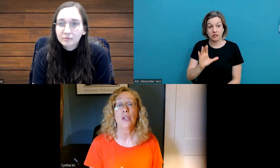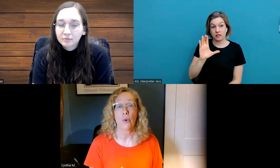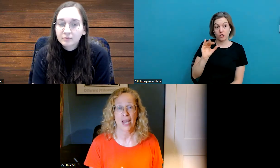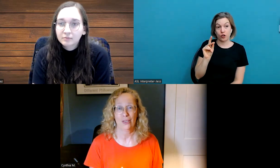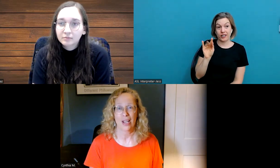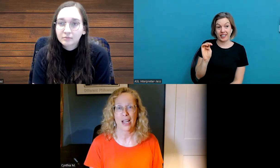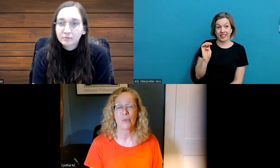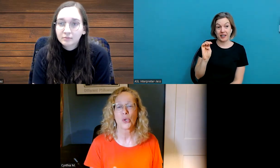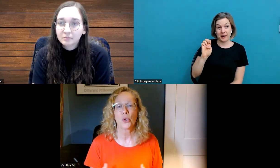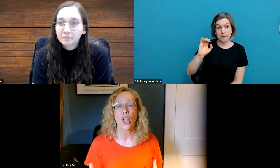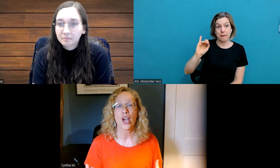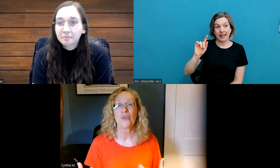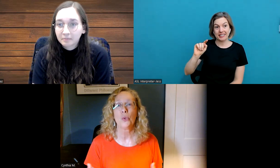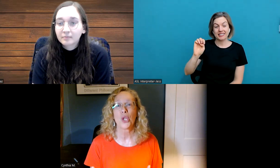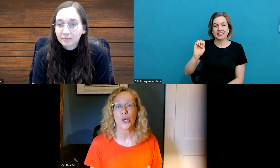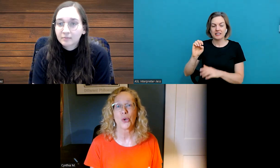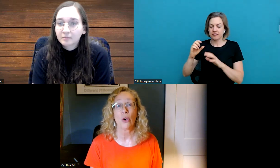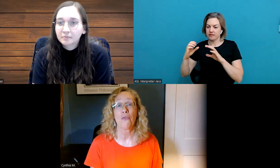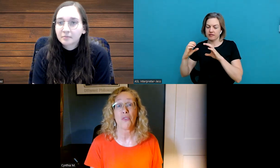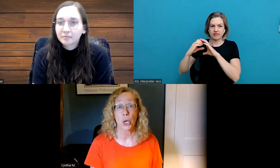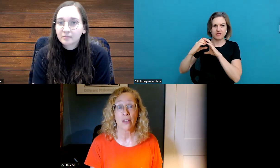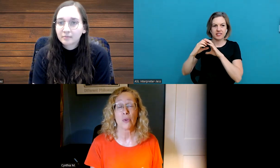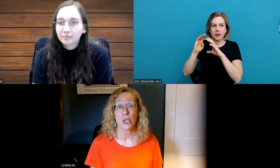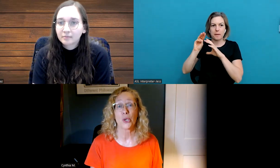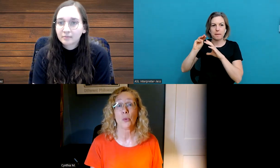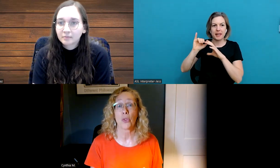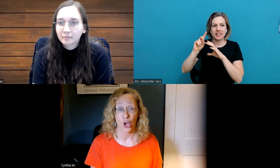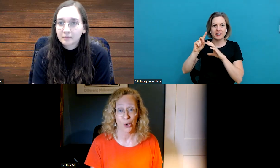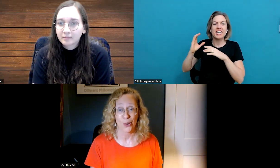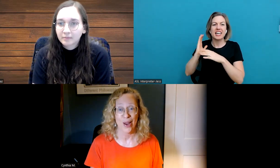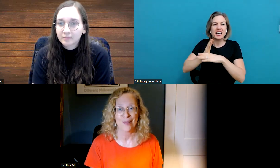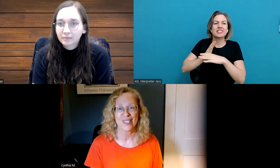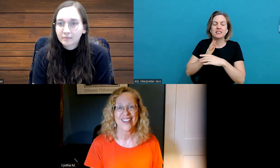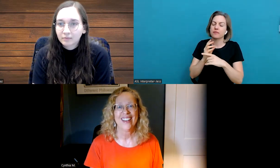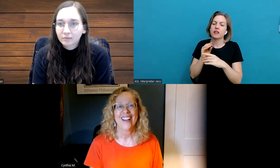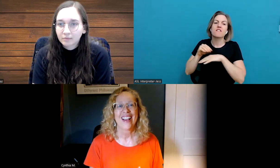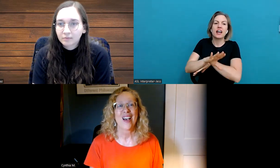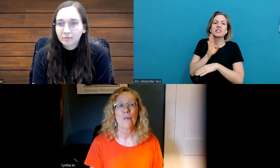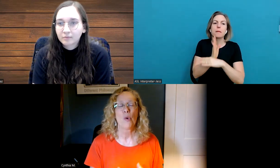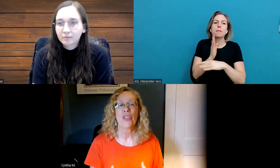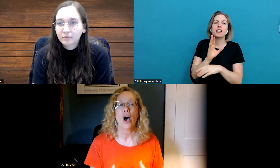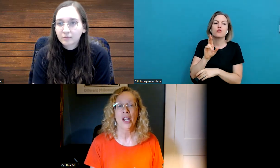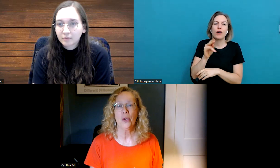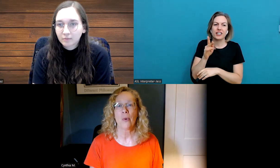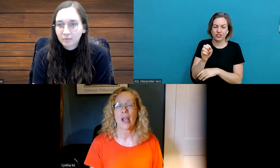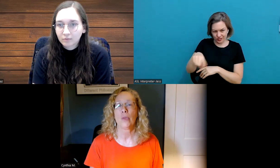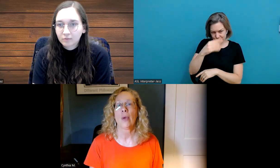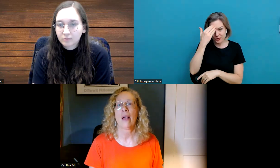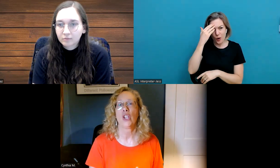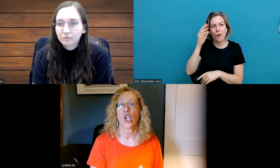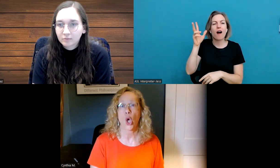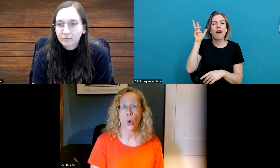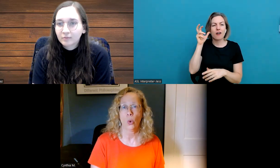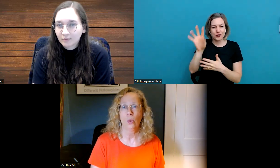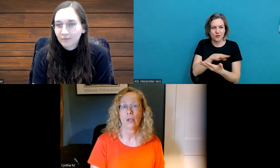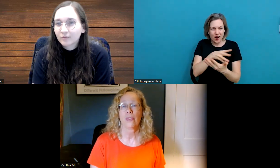the mid-range. And I'm sure a lot of you here are very familiar with audiograms. But with the audiogram, you have